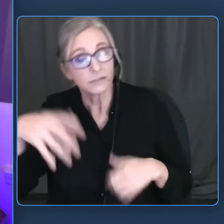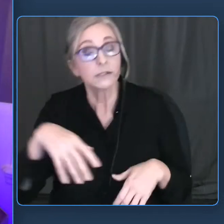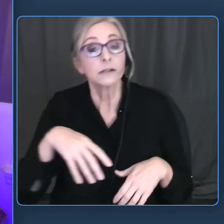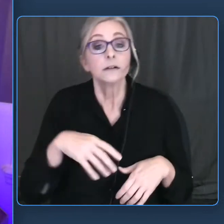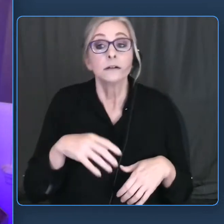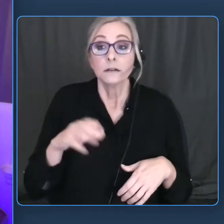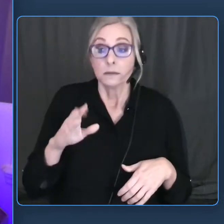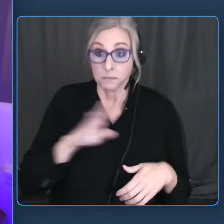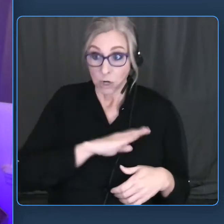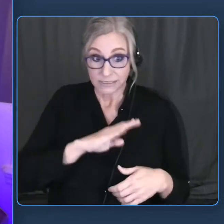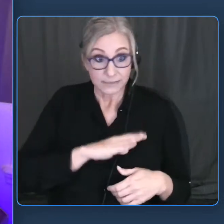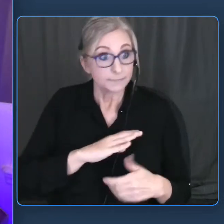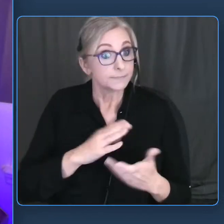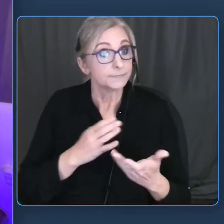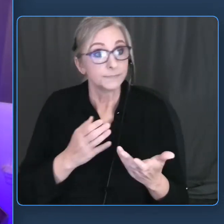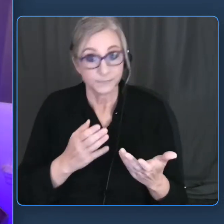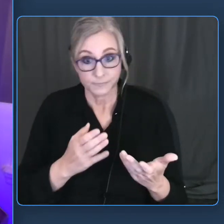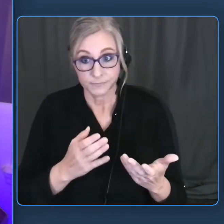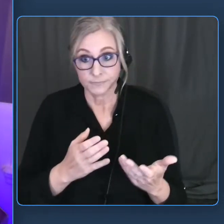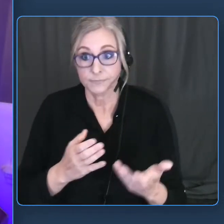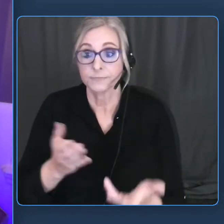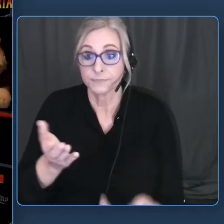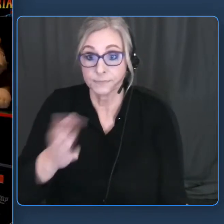And Brendan.